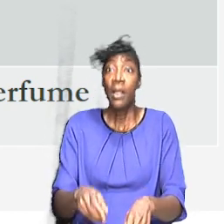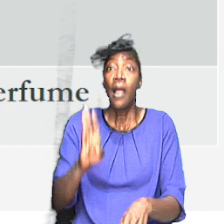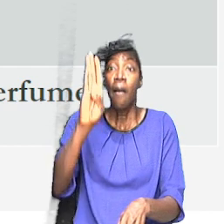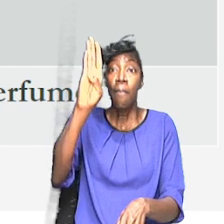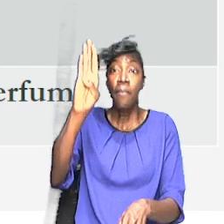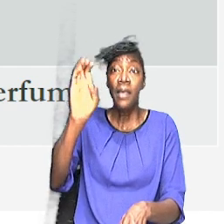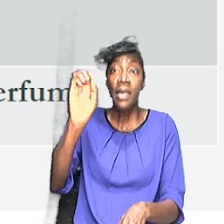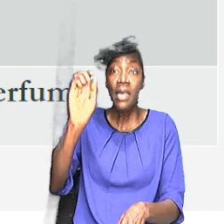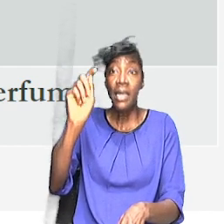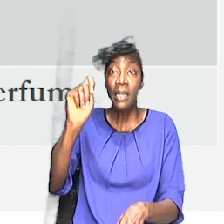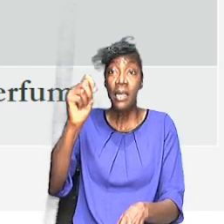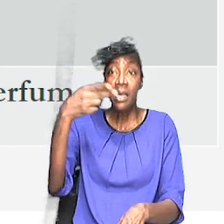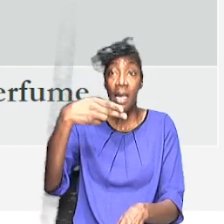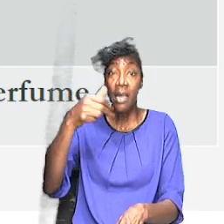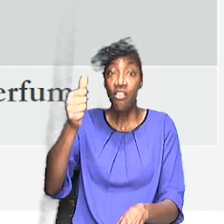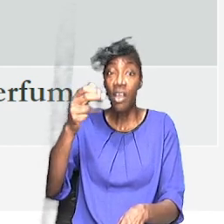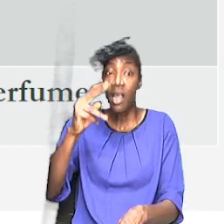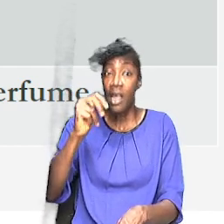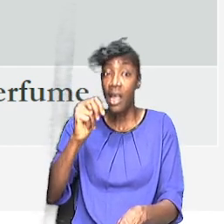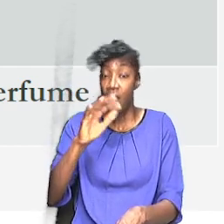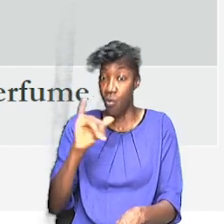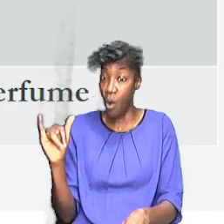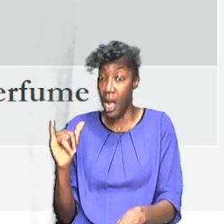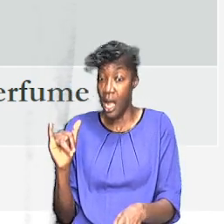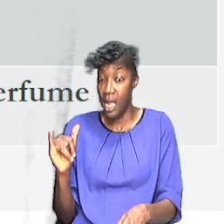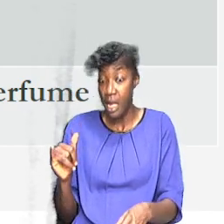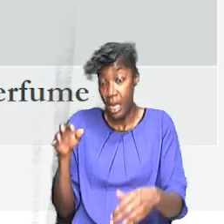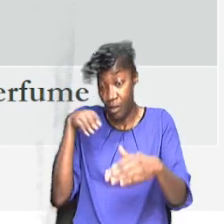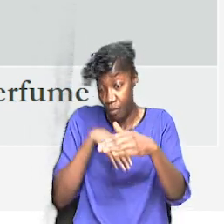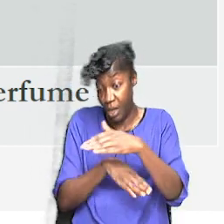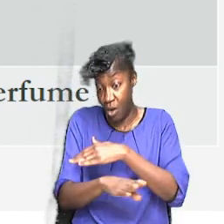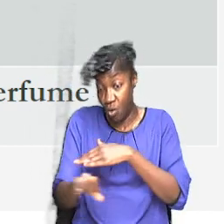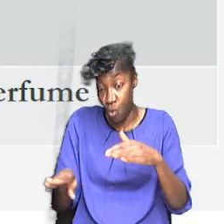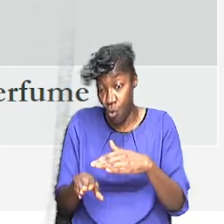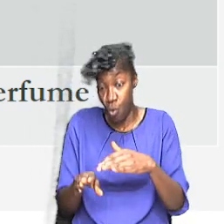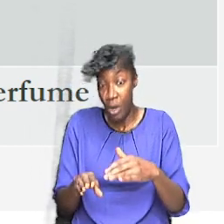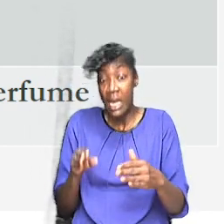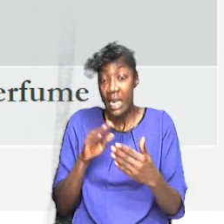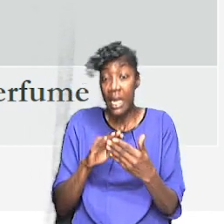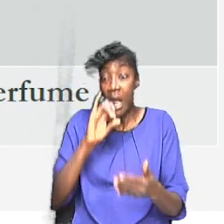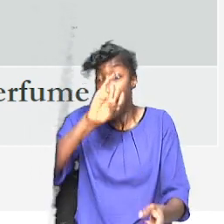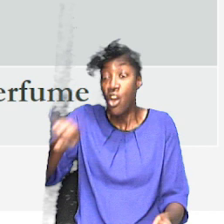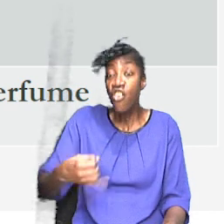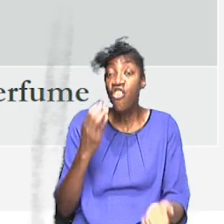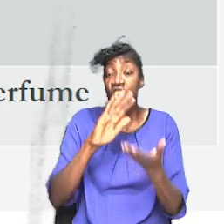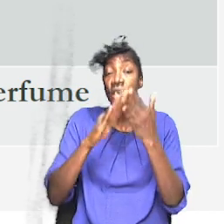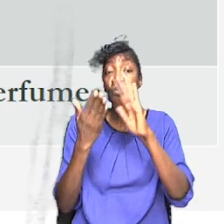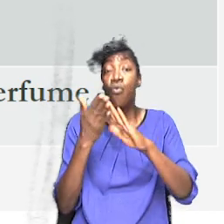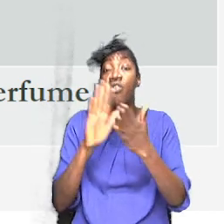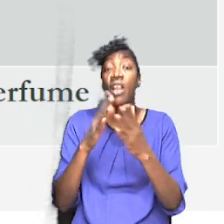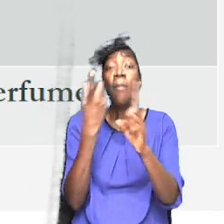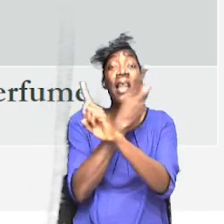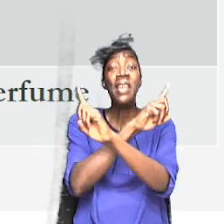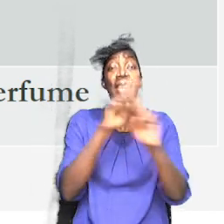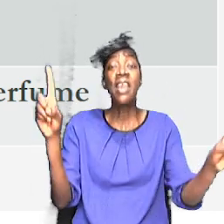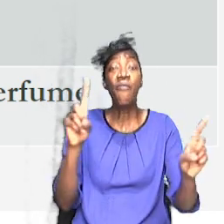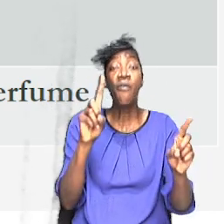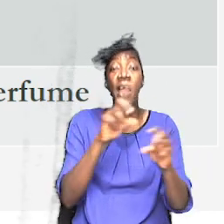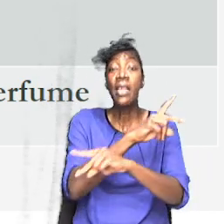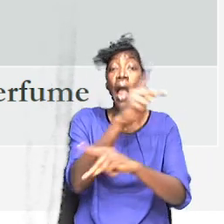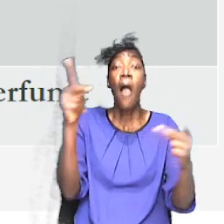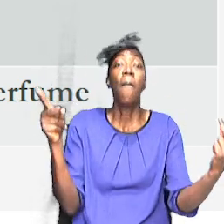below Samaria. Bethany is near to Jerusalem. Amen. It's a different location. So